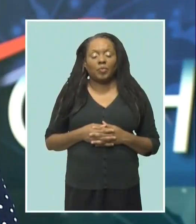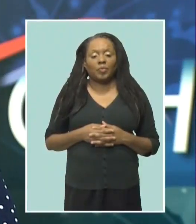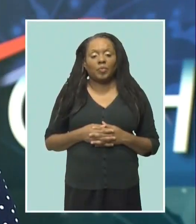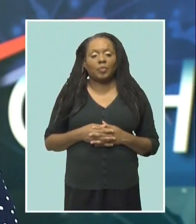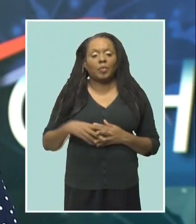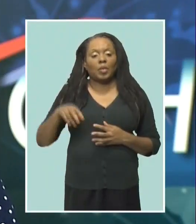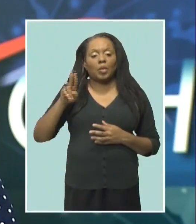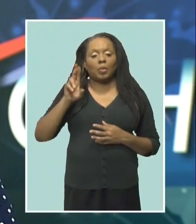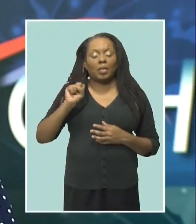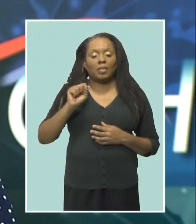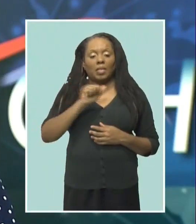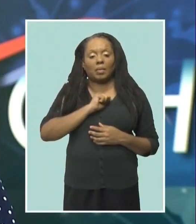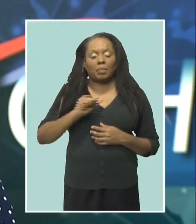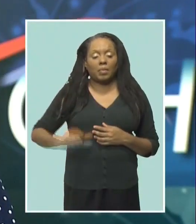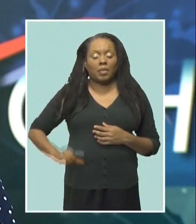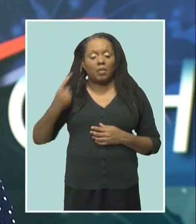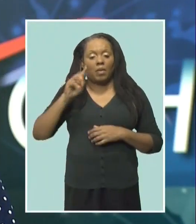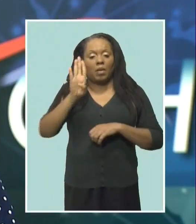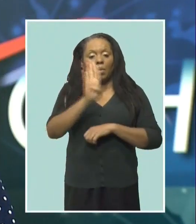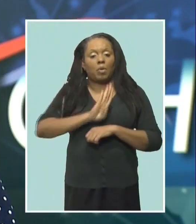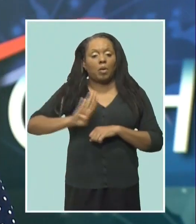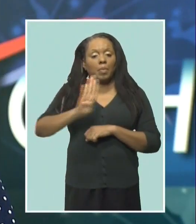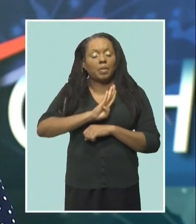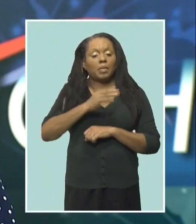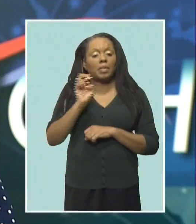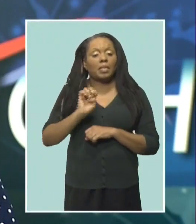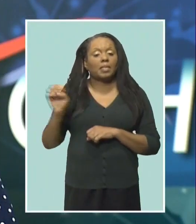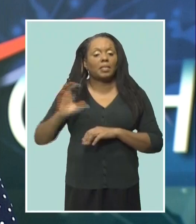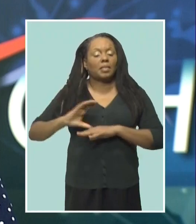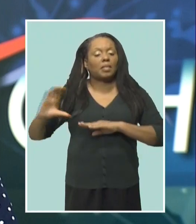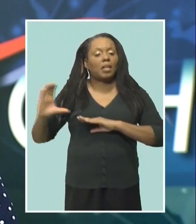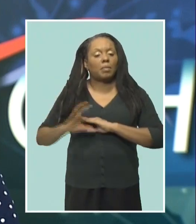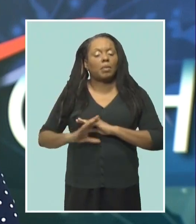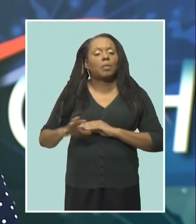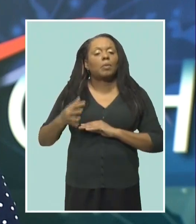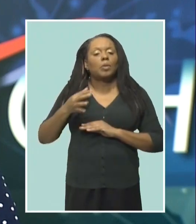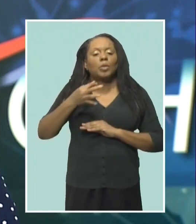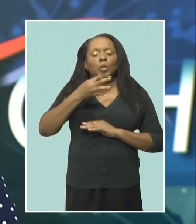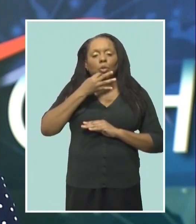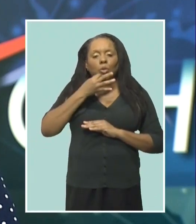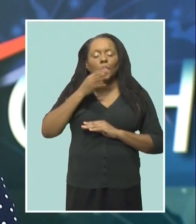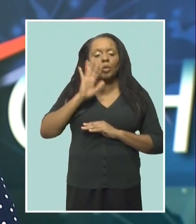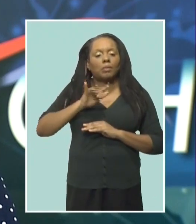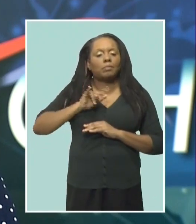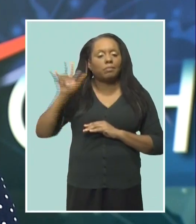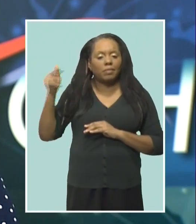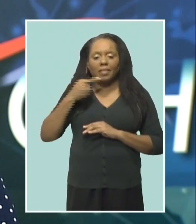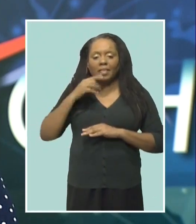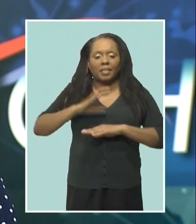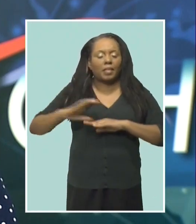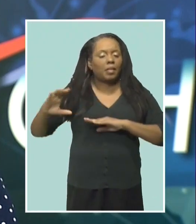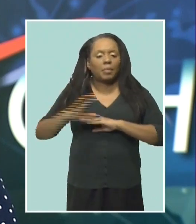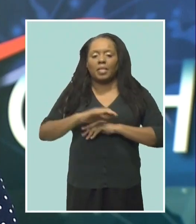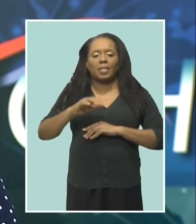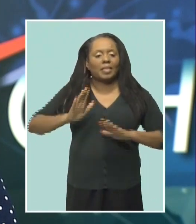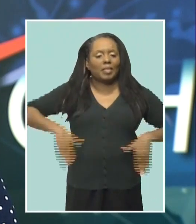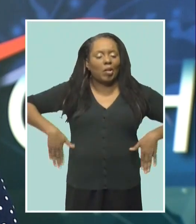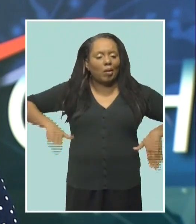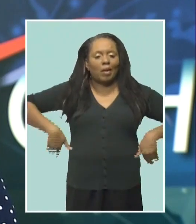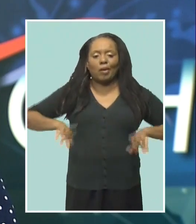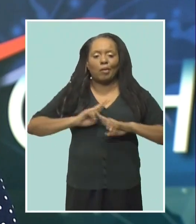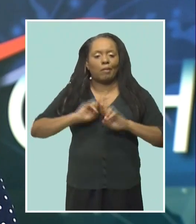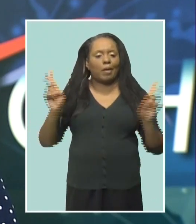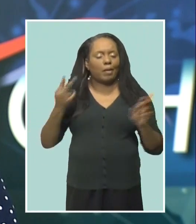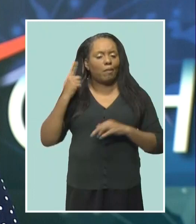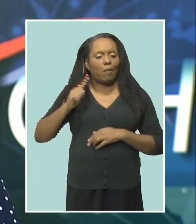Outgoing United States Ambassador to Barbados and the Eastern Caribbean, Roger Nihas, says the region is not prepared for the climate